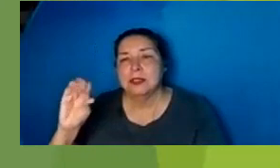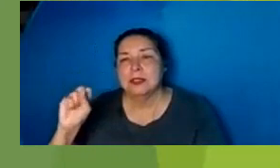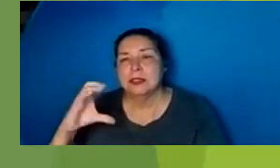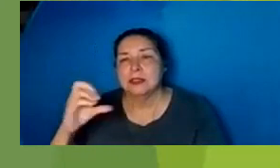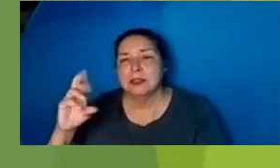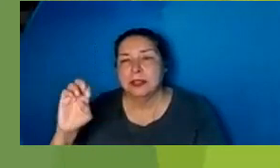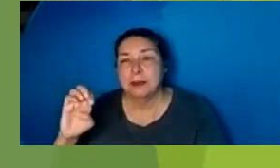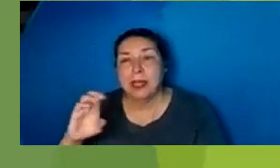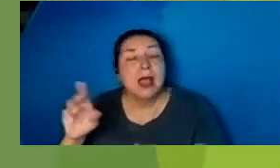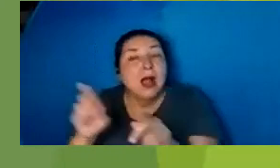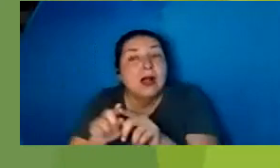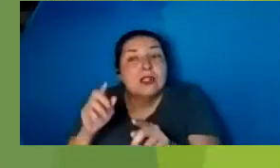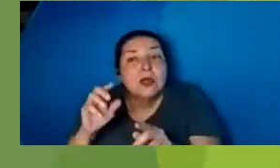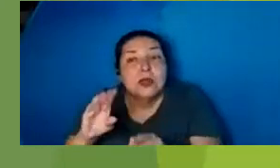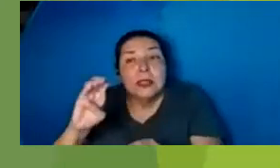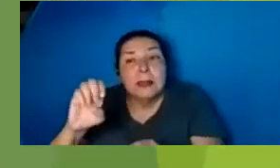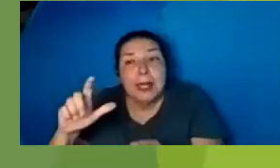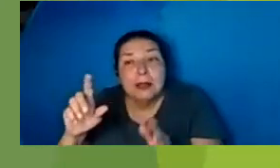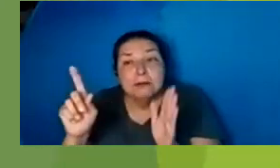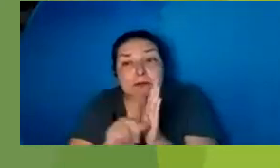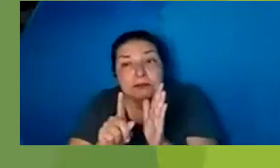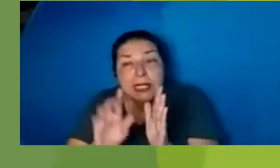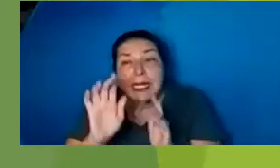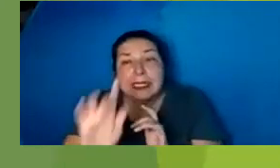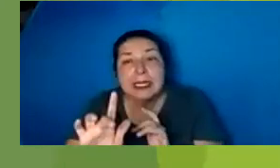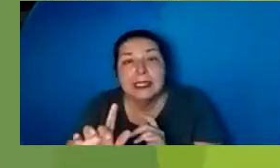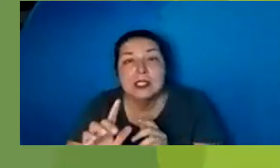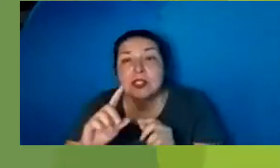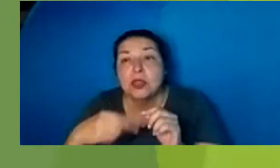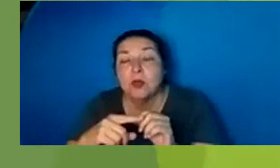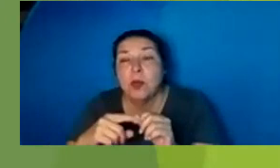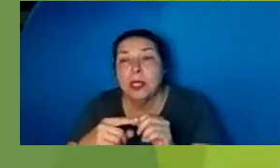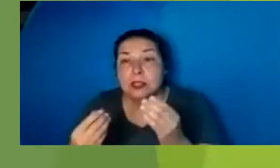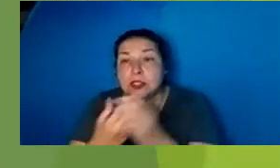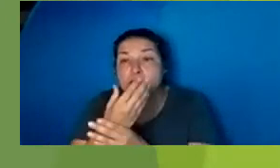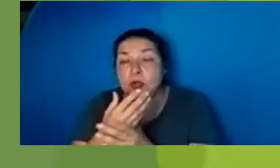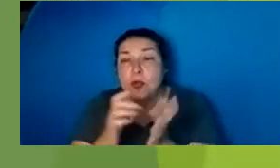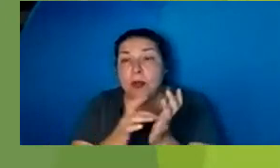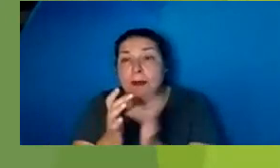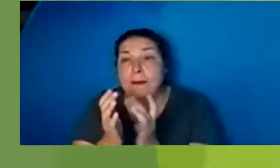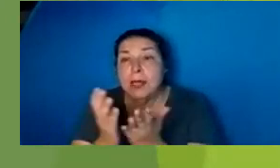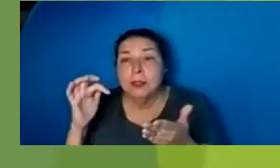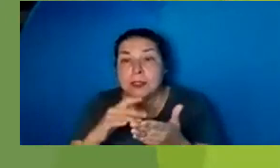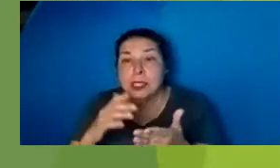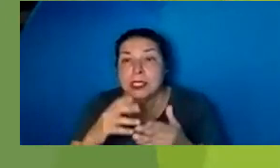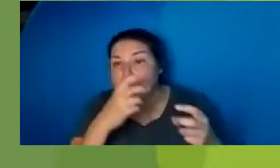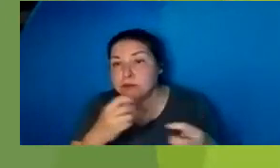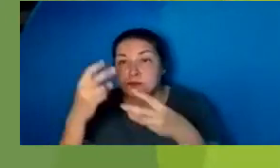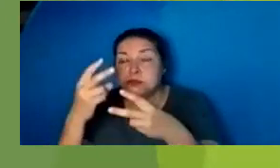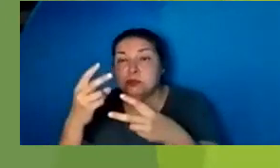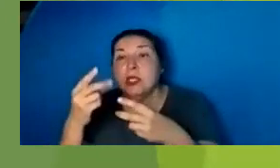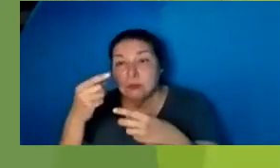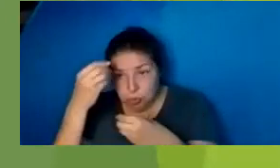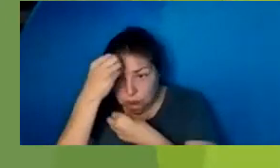that any time a new service or a new Bible study is uploaded that you will be notified. Thank you for